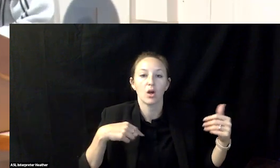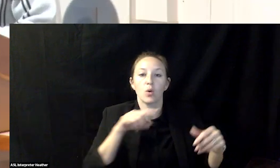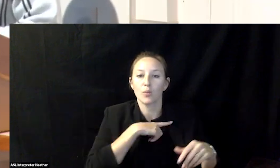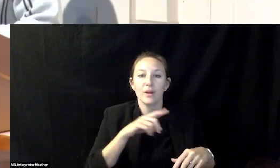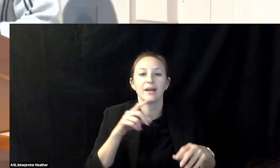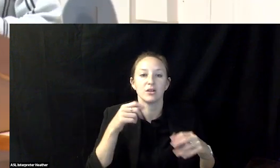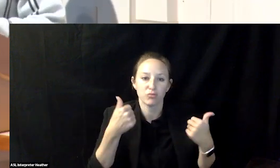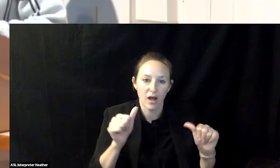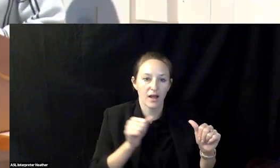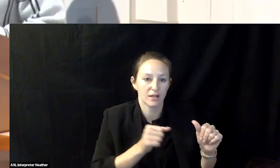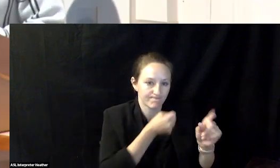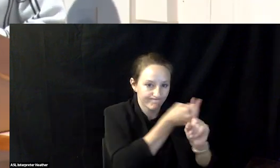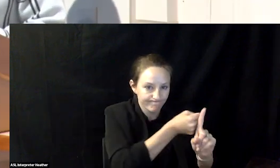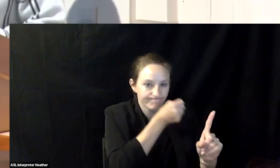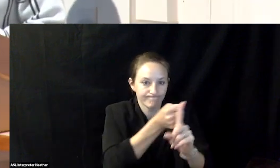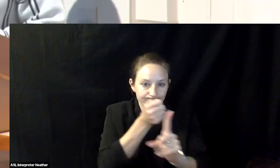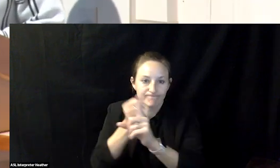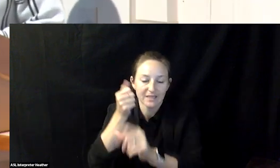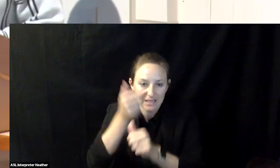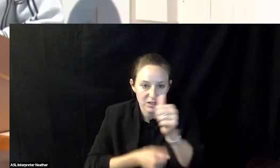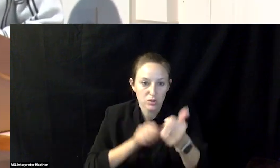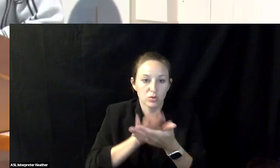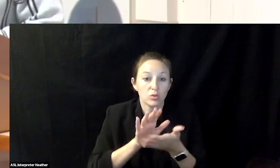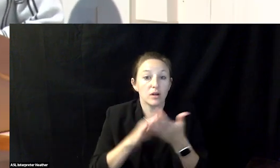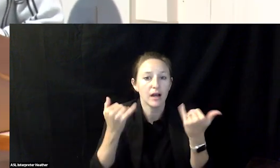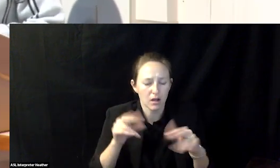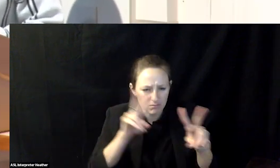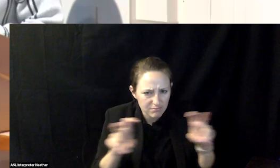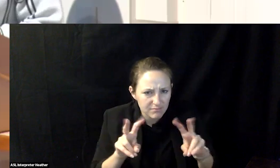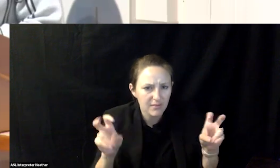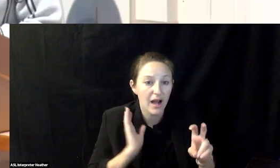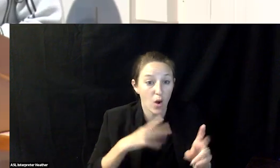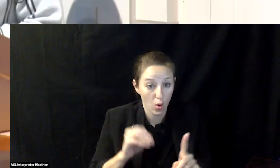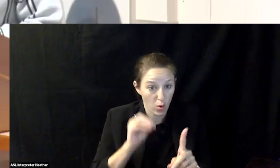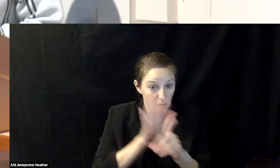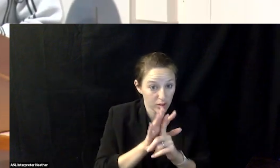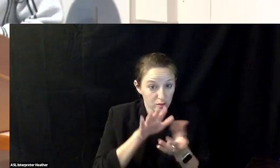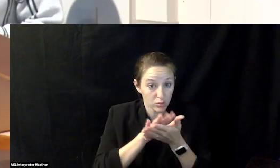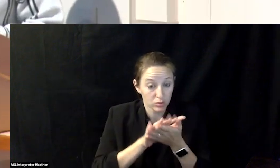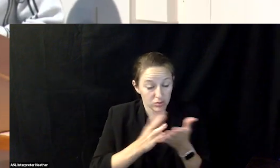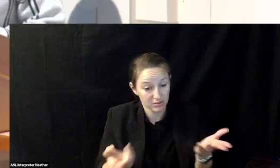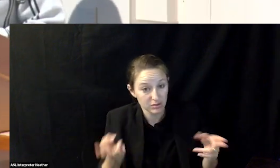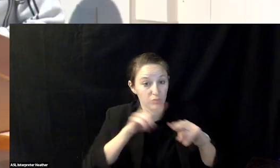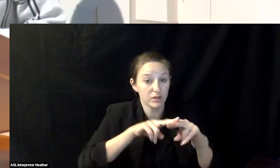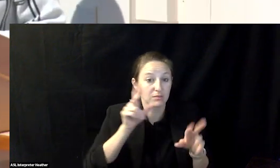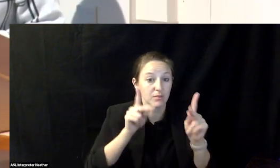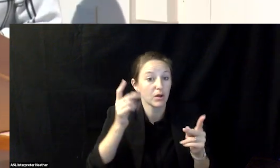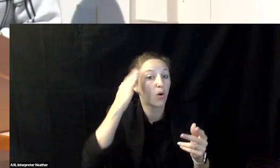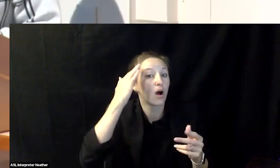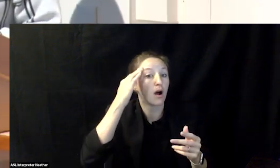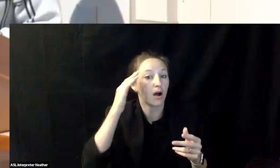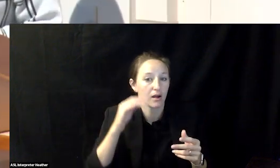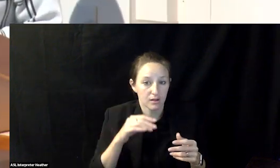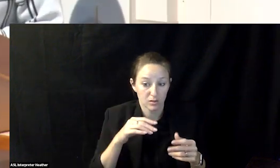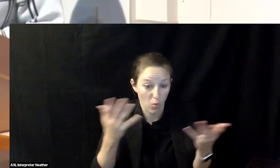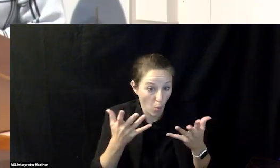school. And so to be looking at our orientation materials to not only increase awareness of the resources that exist, but remove